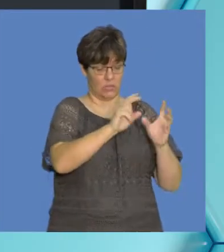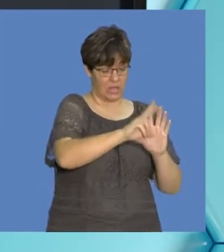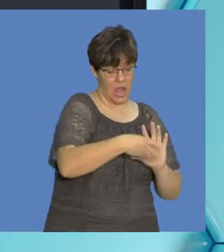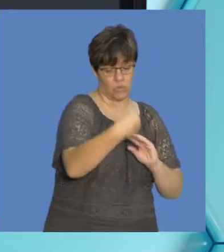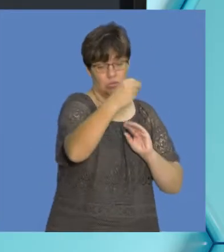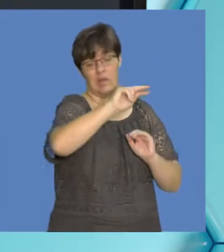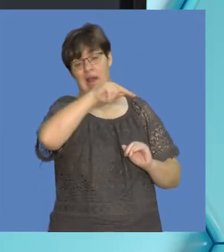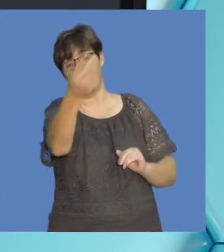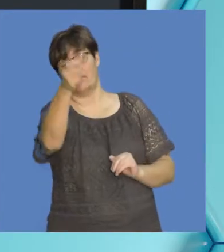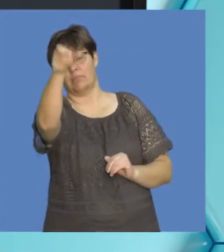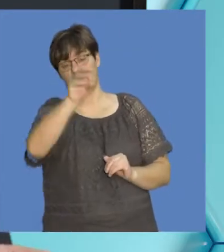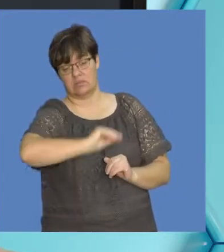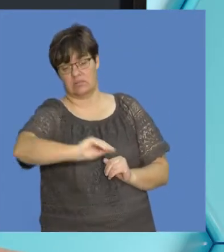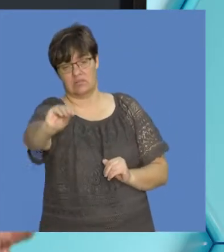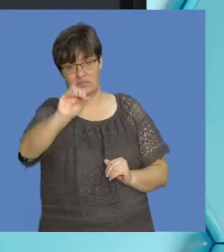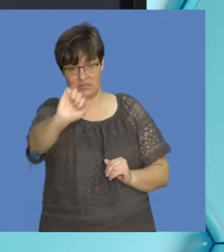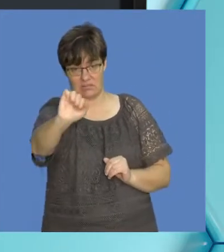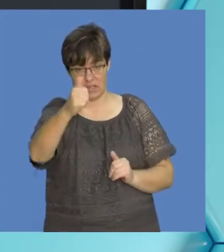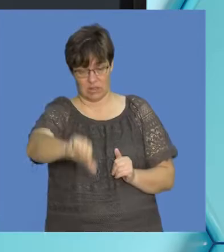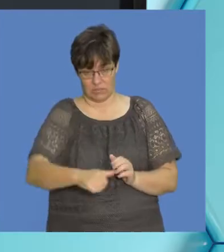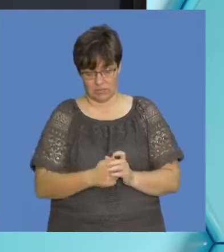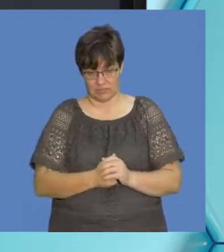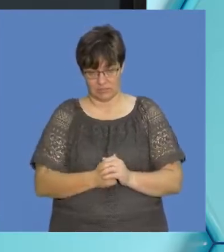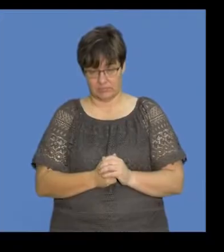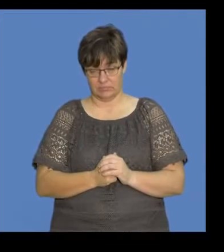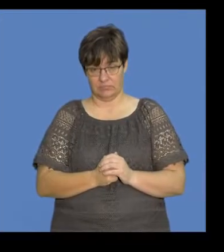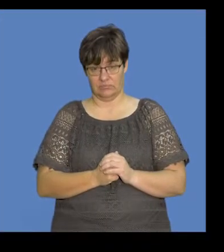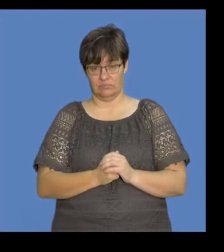the person's account or the creditor's account that we are paying.